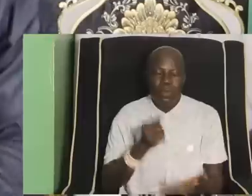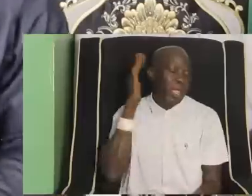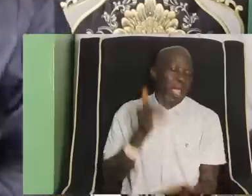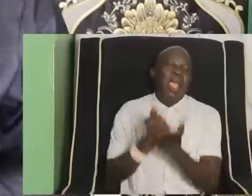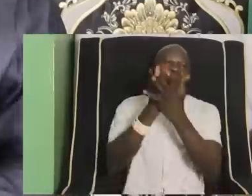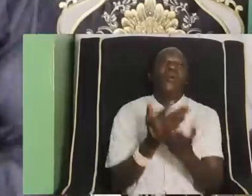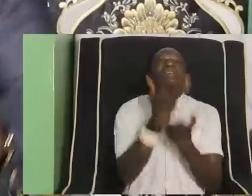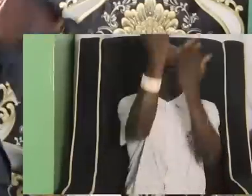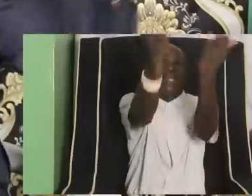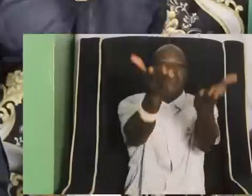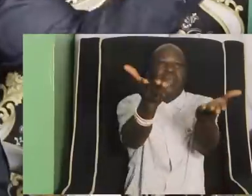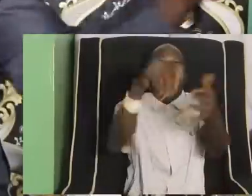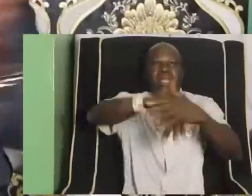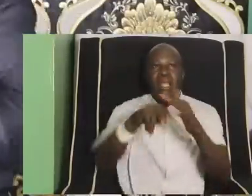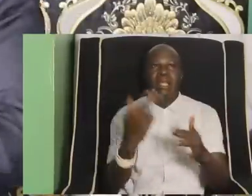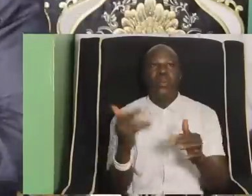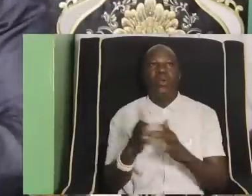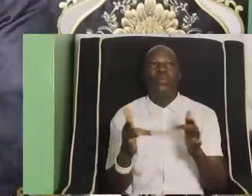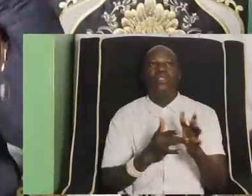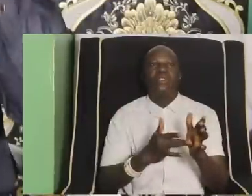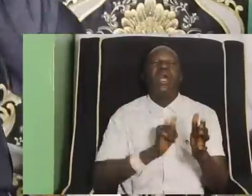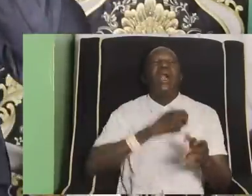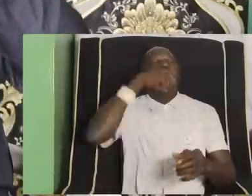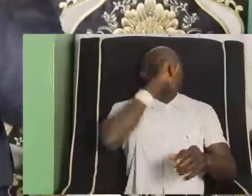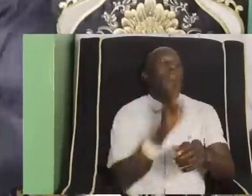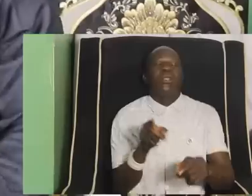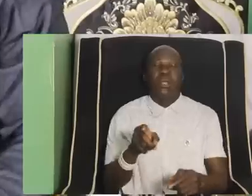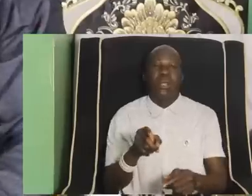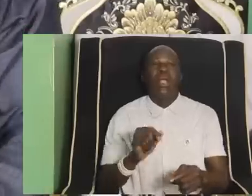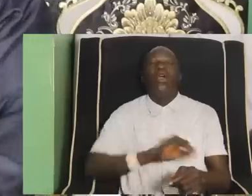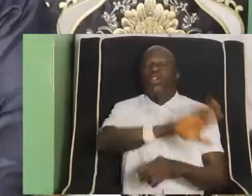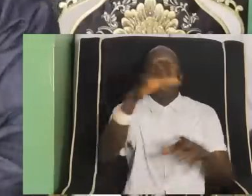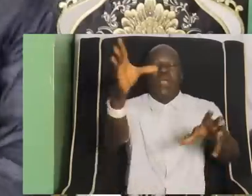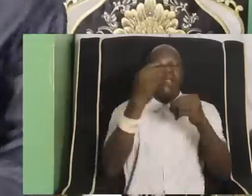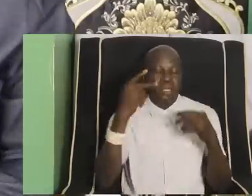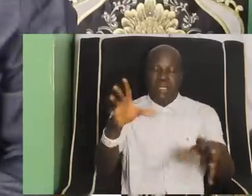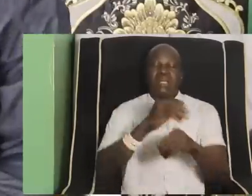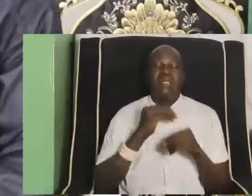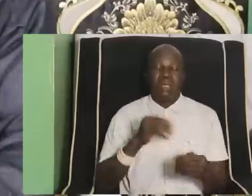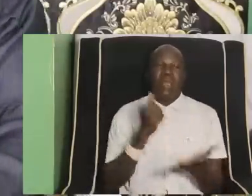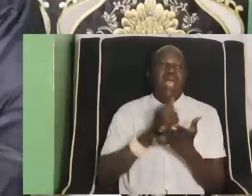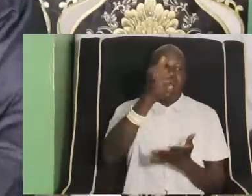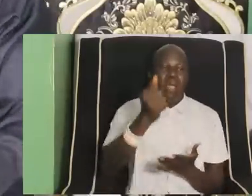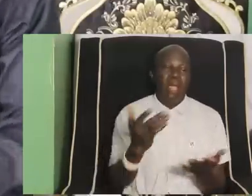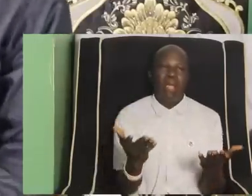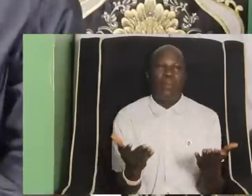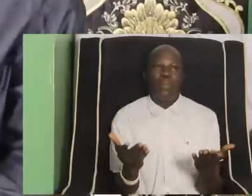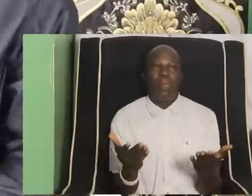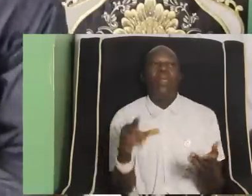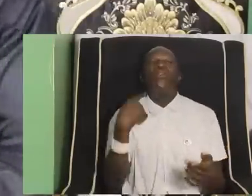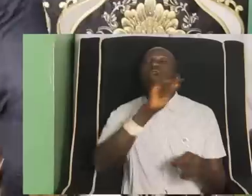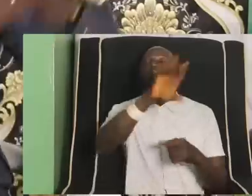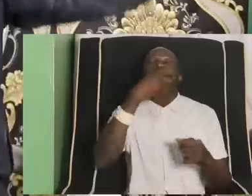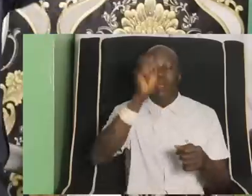you must receive and now what you are you the I declare and